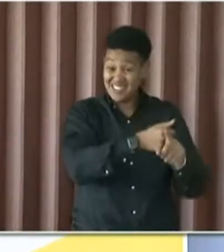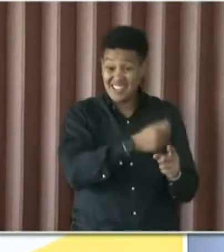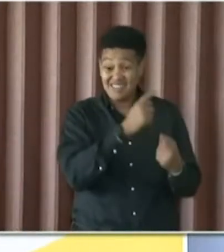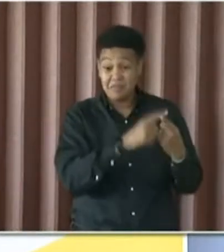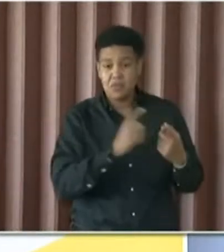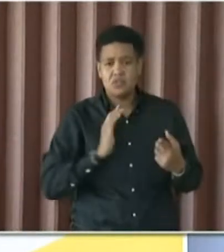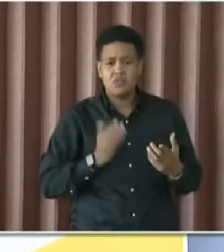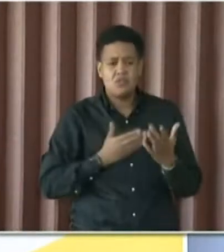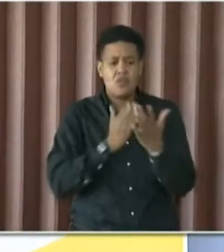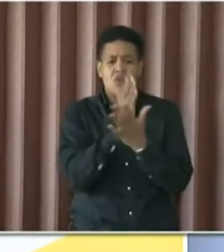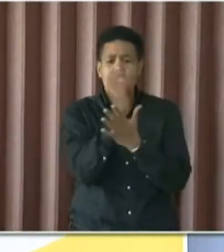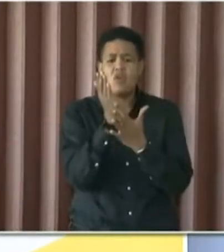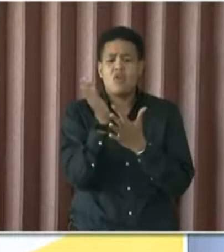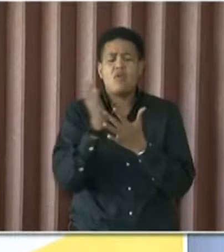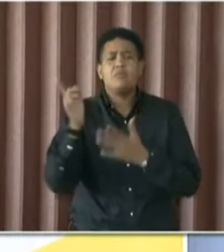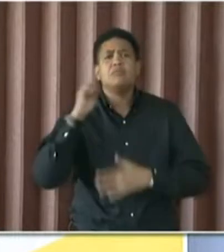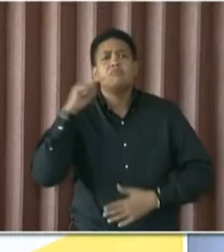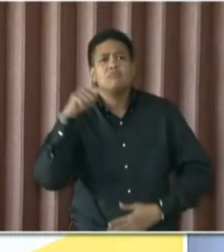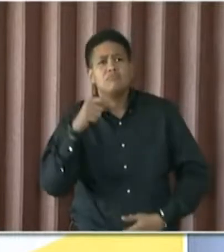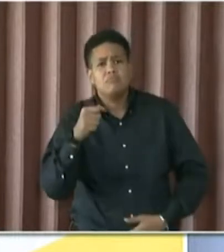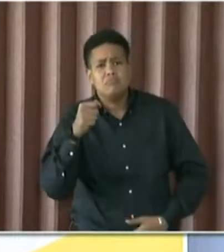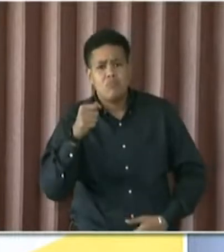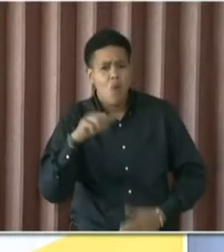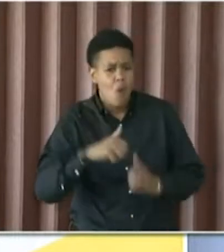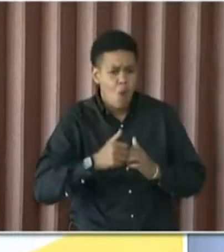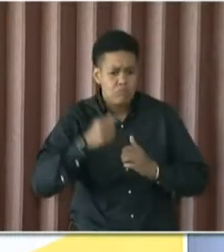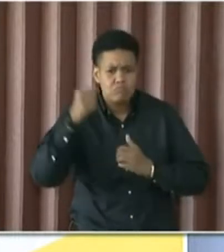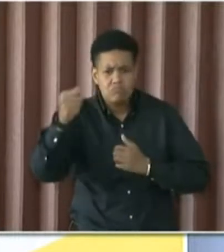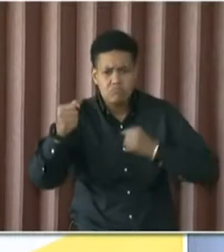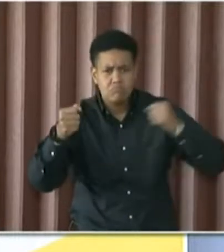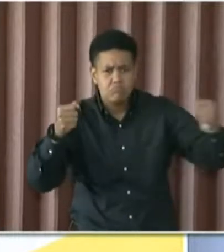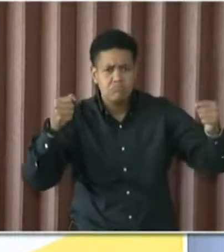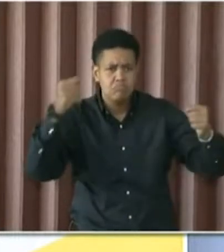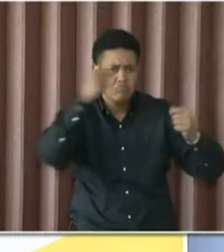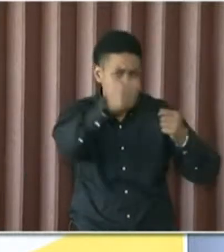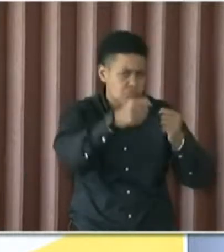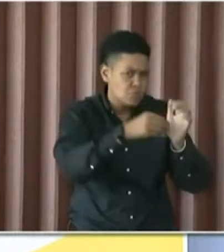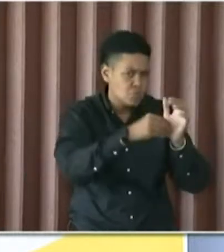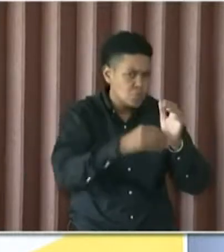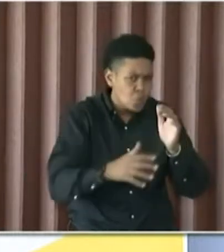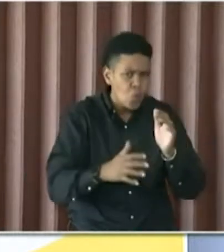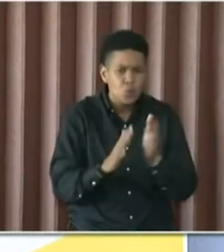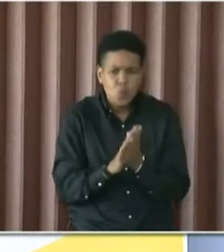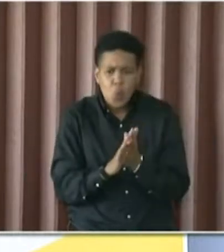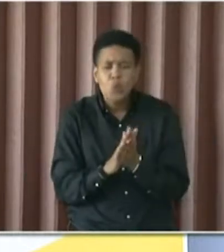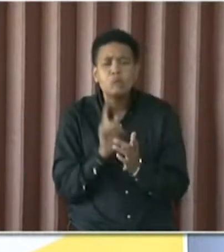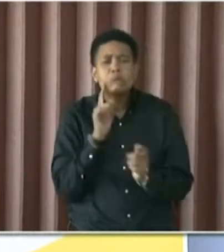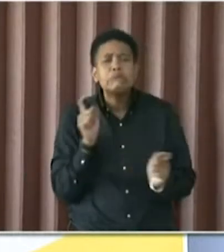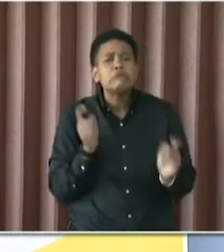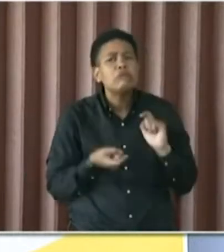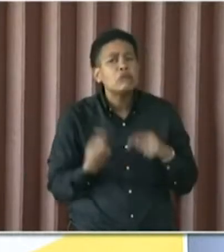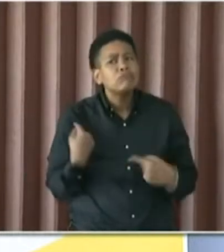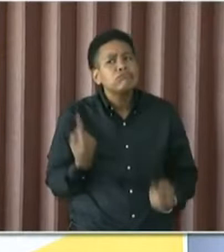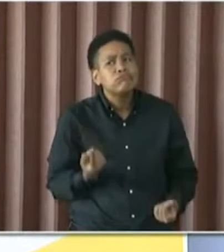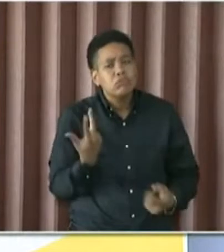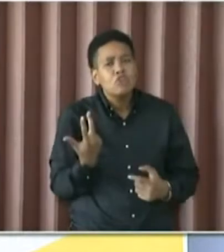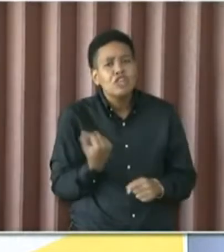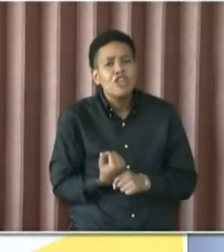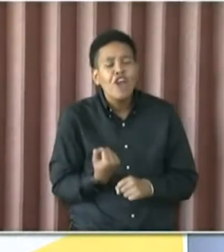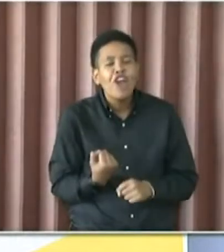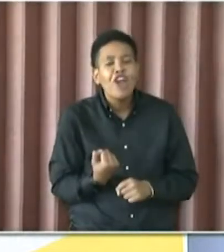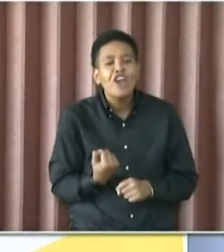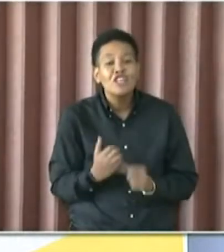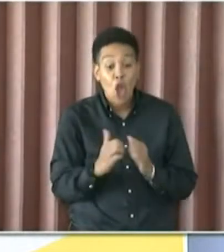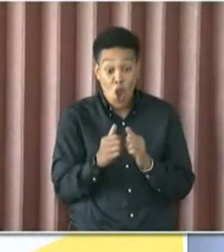and/or the components used to place students have changed over the past 3 years, the mechanism used to